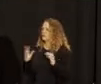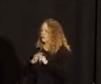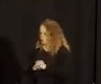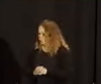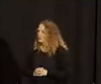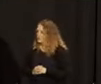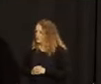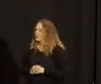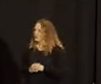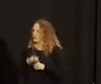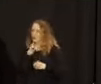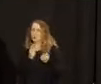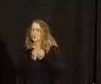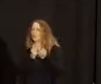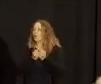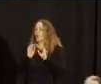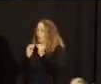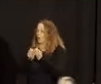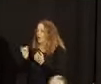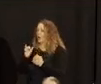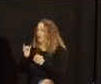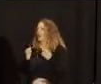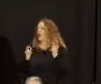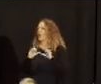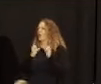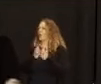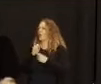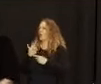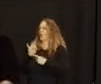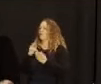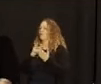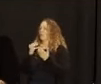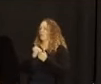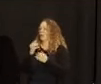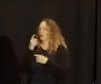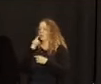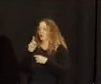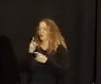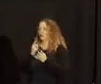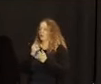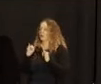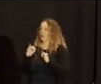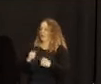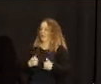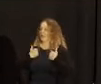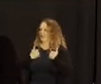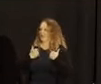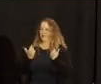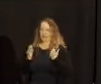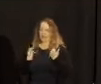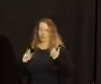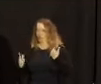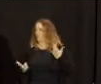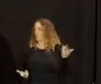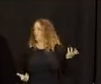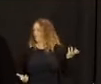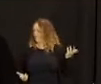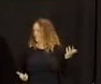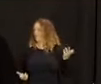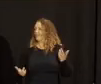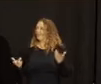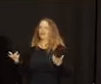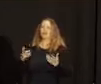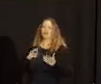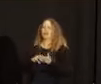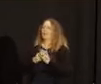means supporting organizations like the Association for Programs for Rural Independent Living, APRIL. It means,